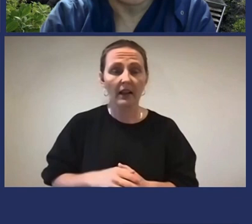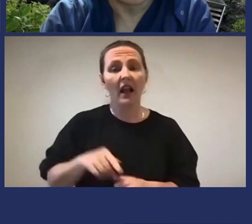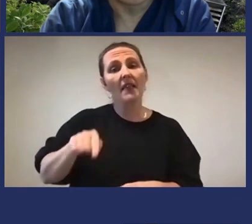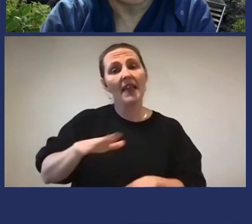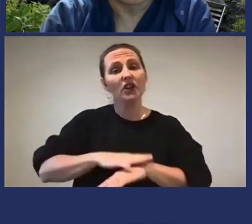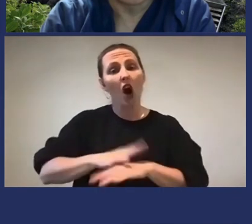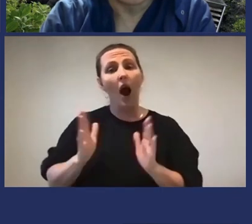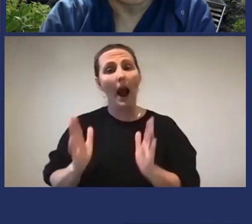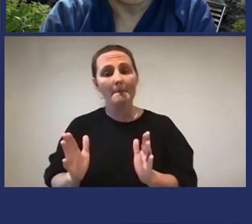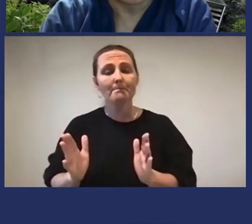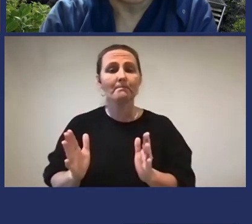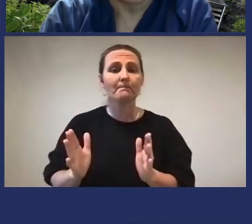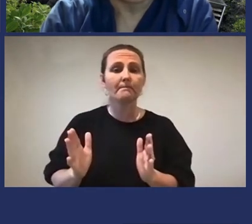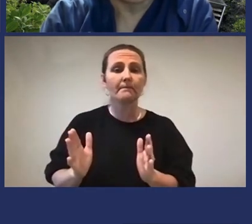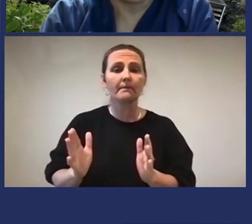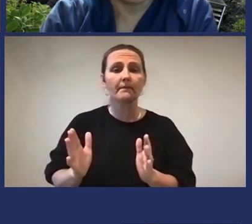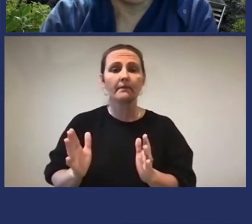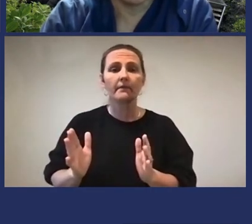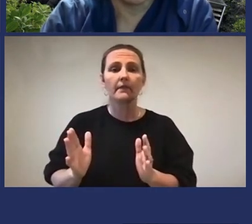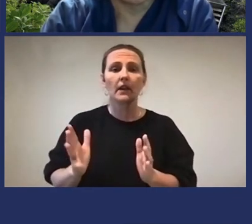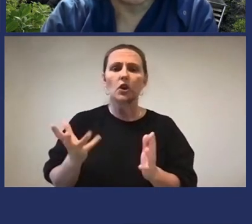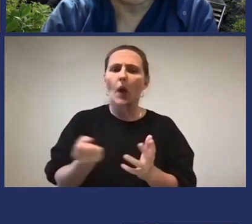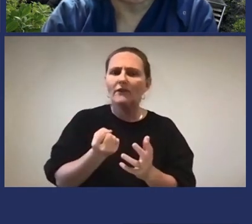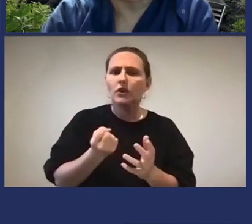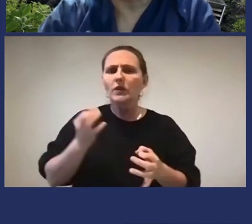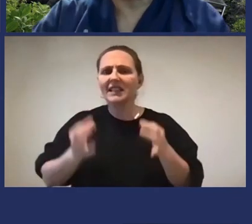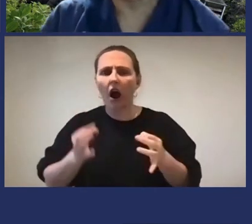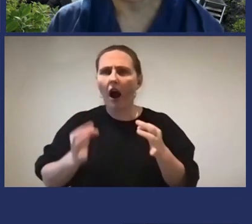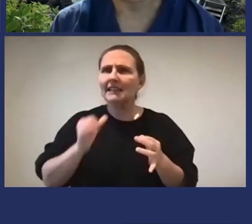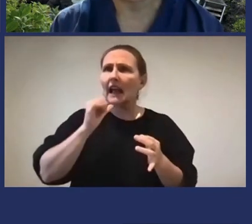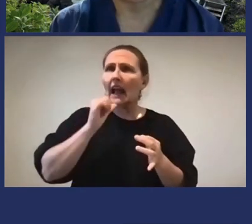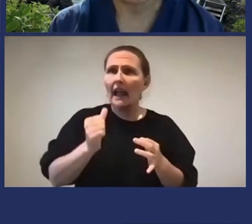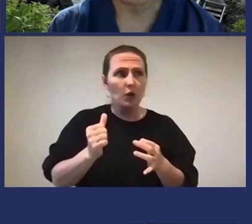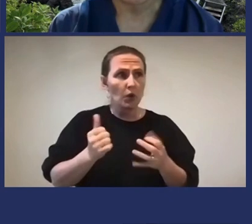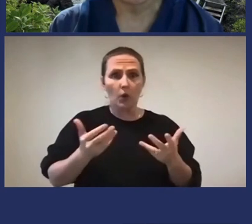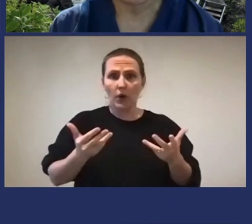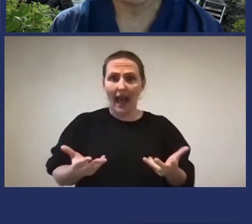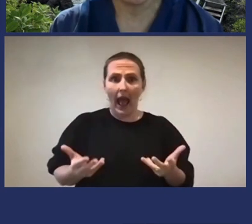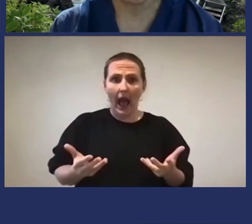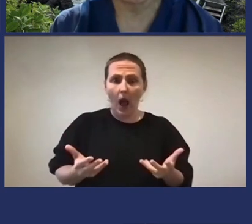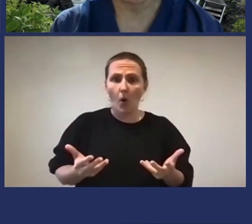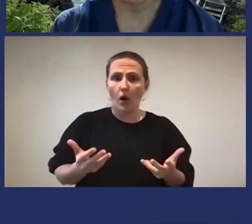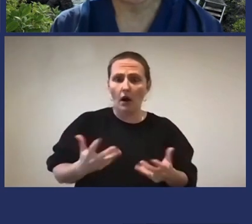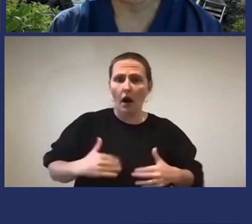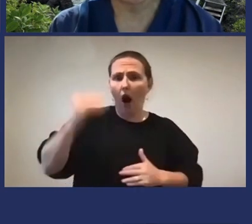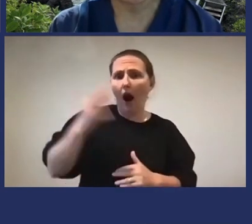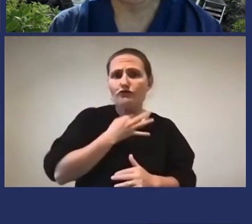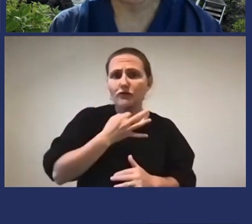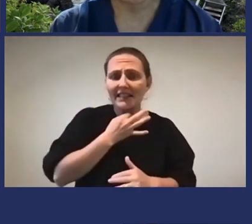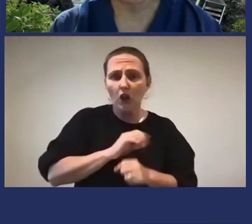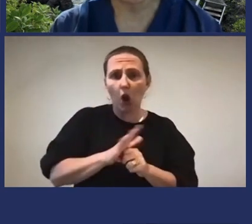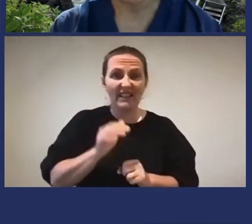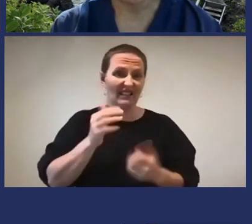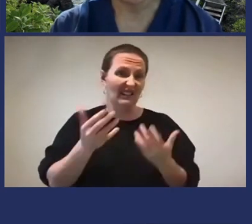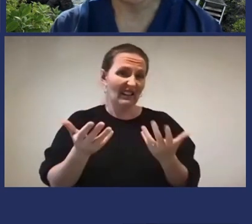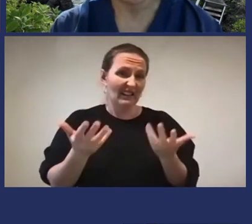up how much at risk are you of getting COVID infection. So if you're a healthcare worker, that's a bit different than if you're a writer and you spend most